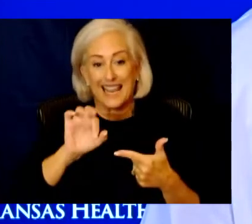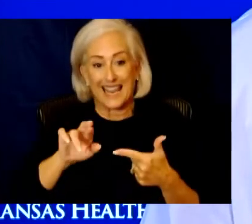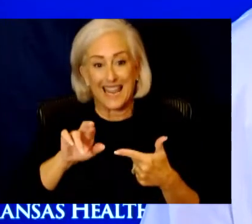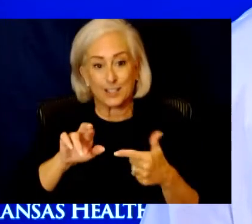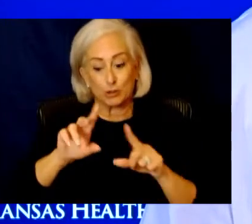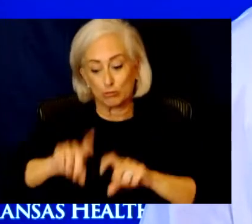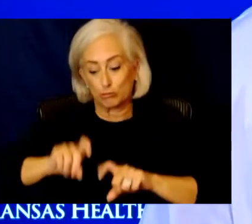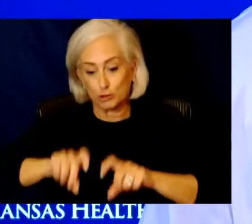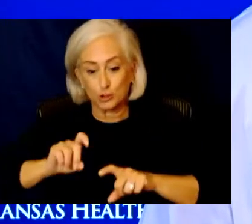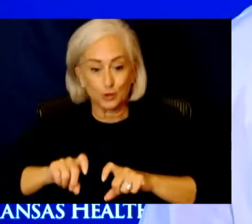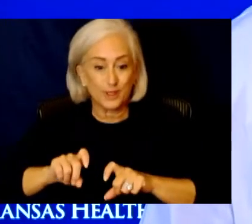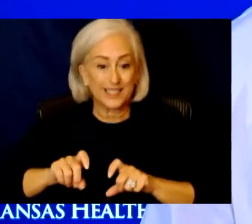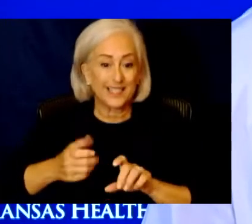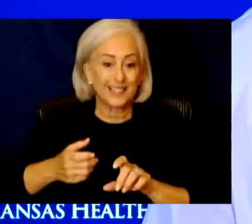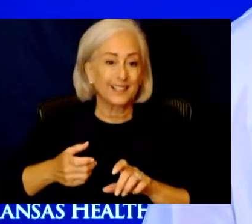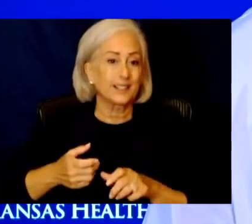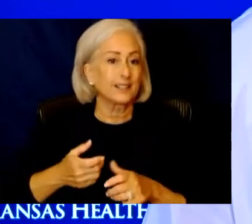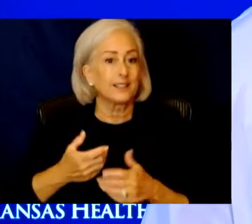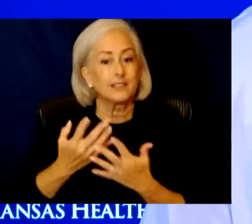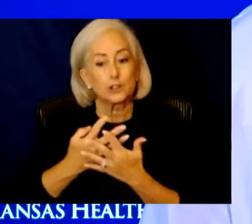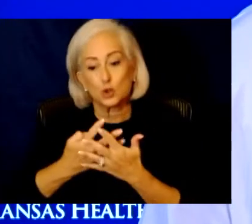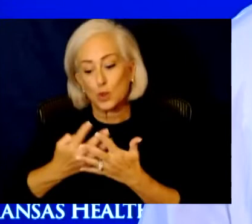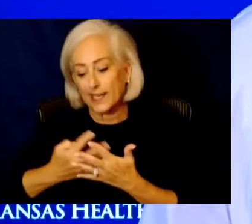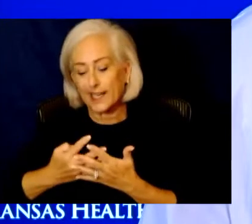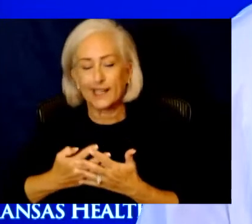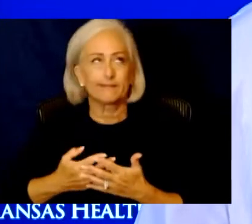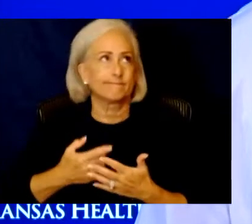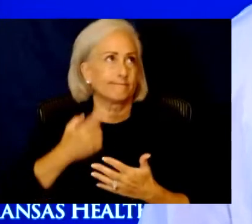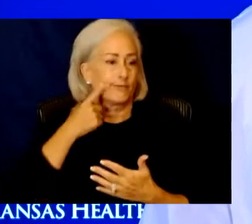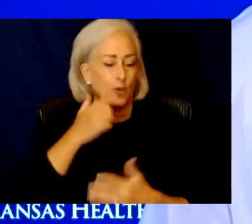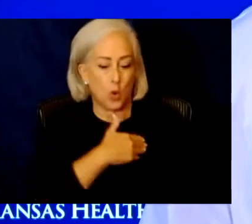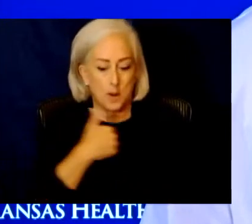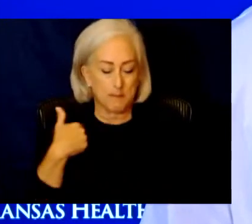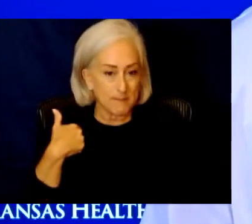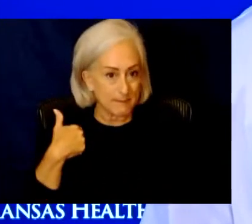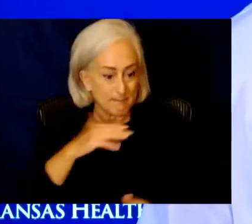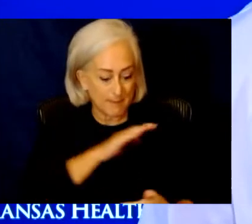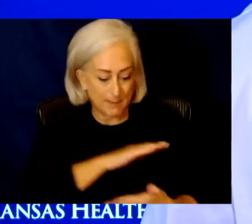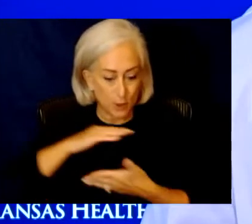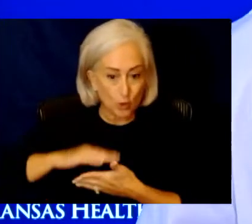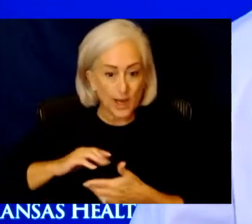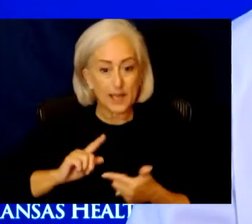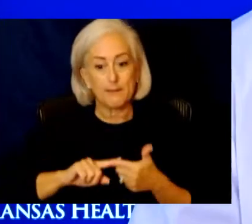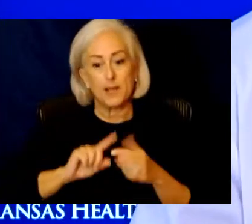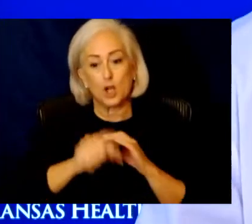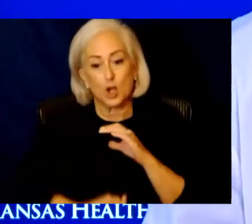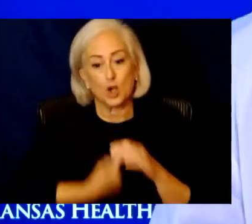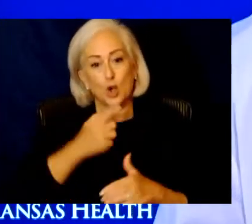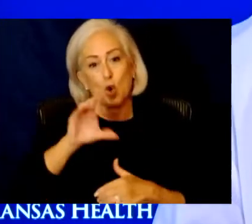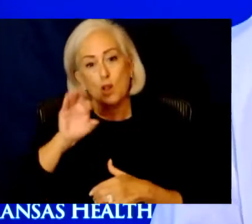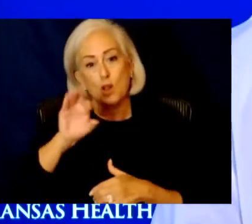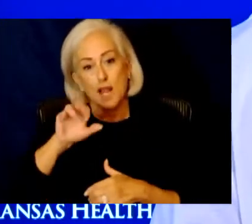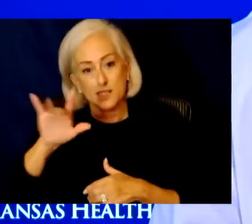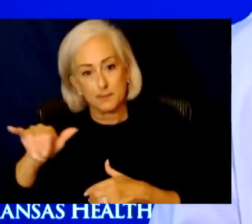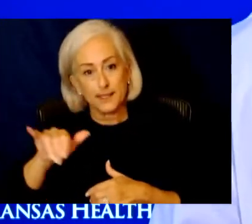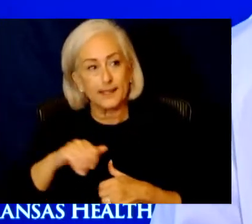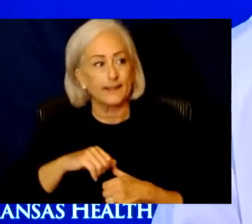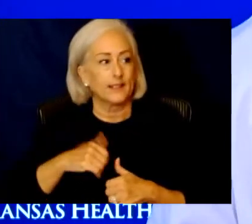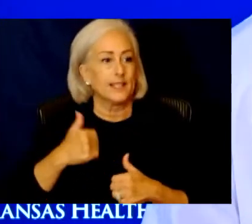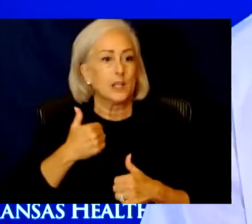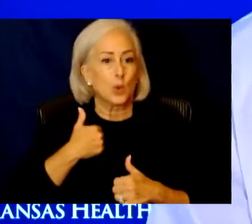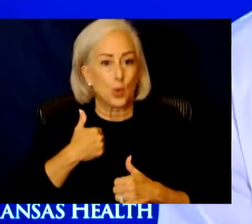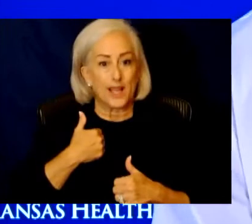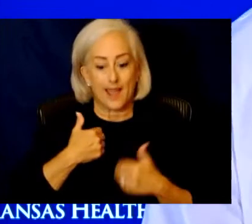whether it's breast cancer screening, mammograms, colonoscopies. We had a show about lung cancer